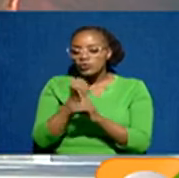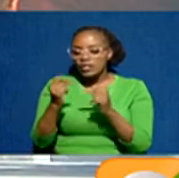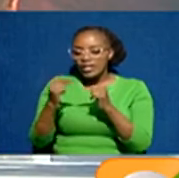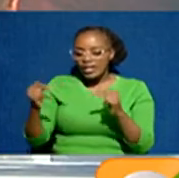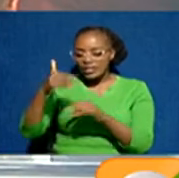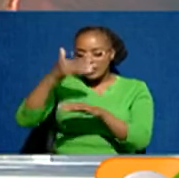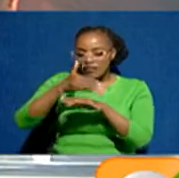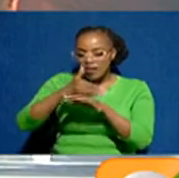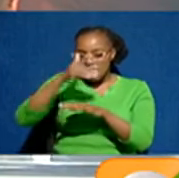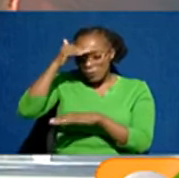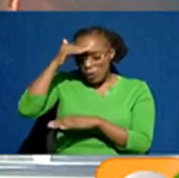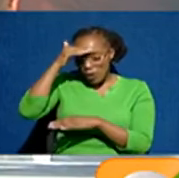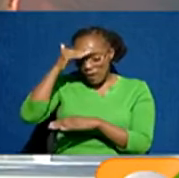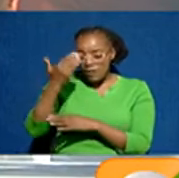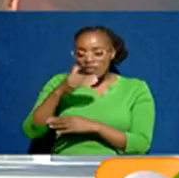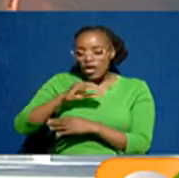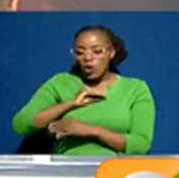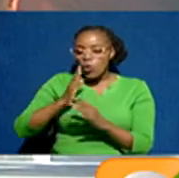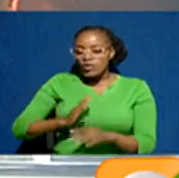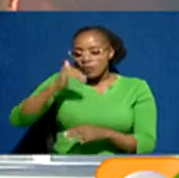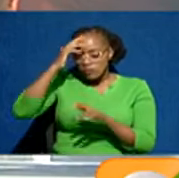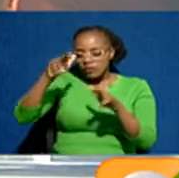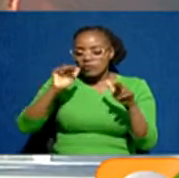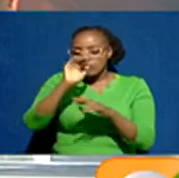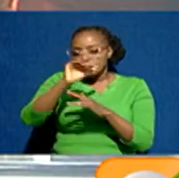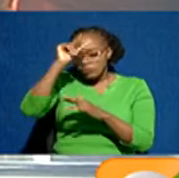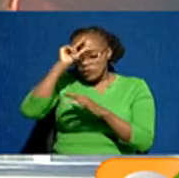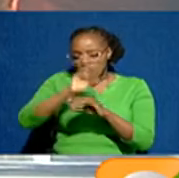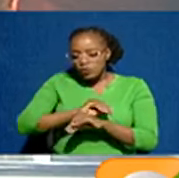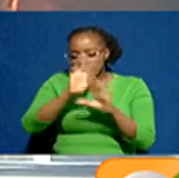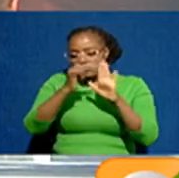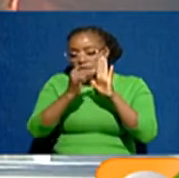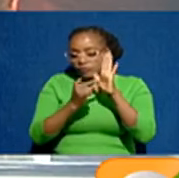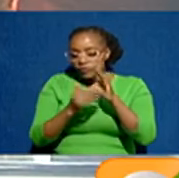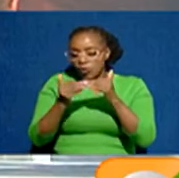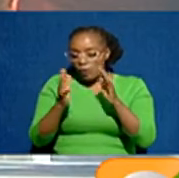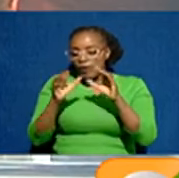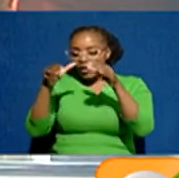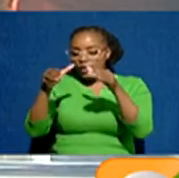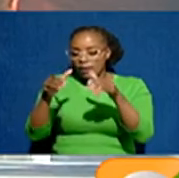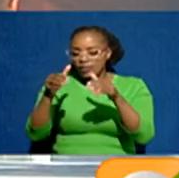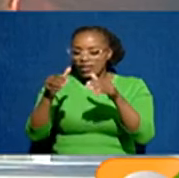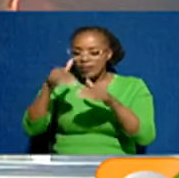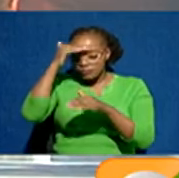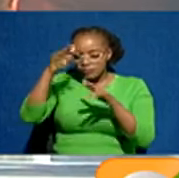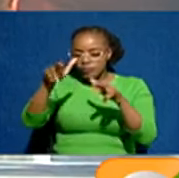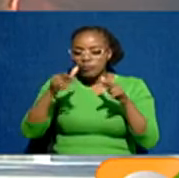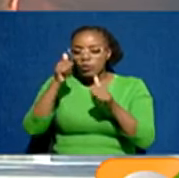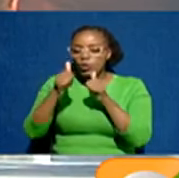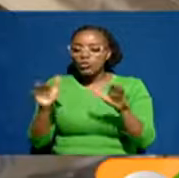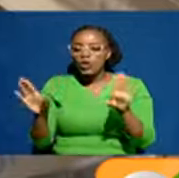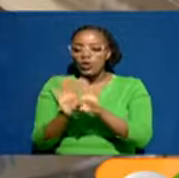in March. Pub owners have demanded that the government come clear on the reopening of joints that were shut down for vetting.